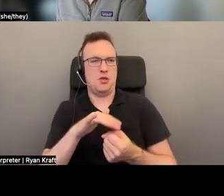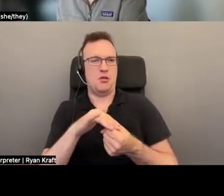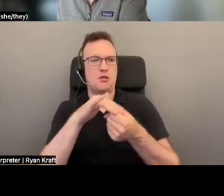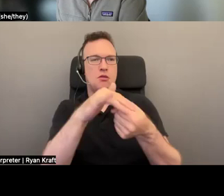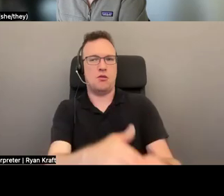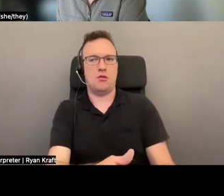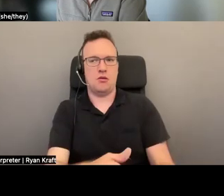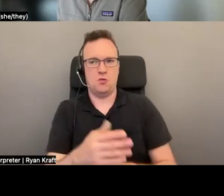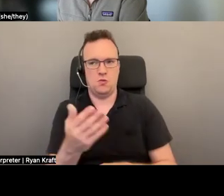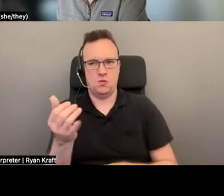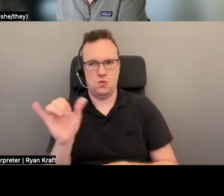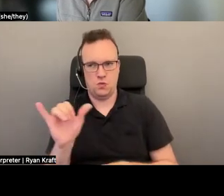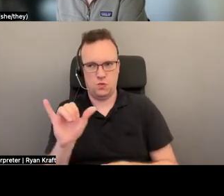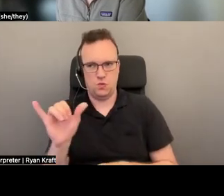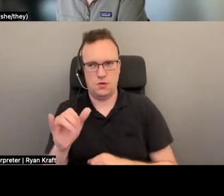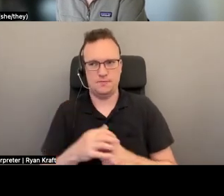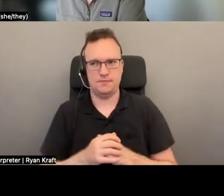marginalizes these